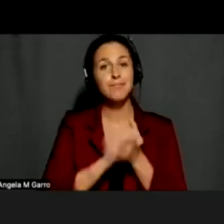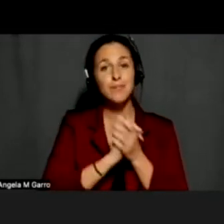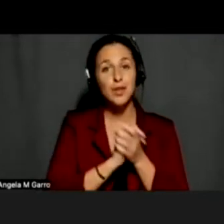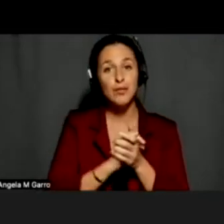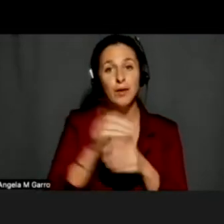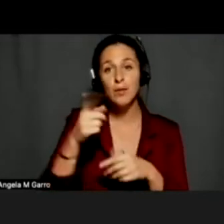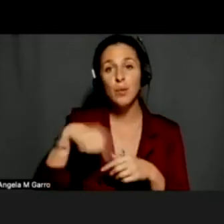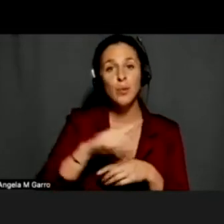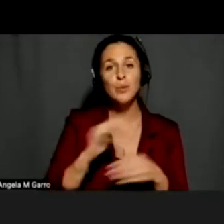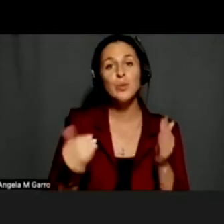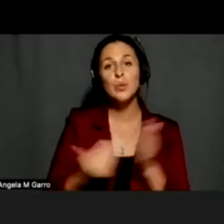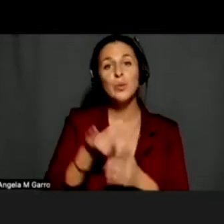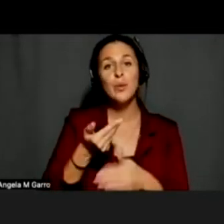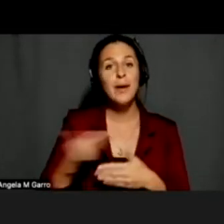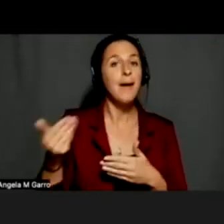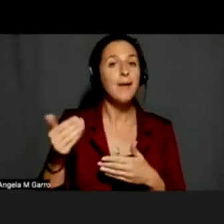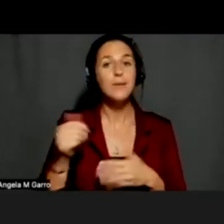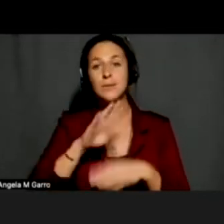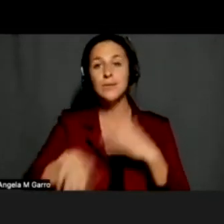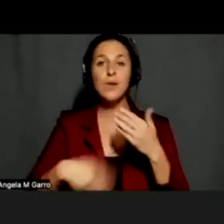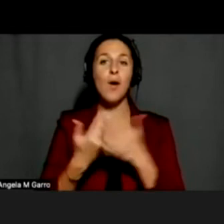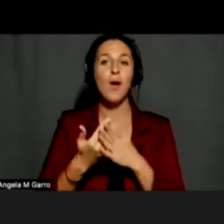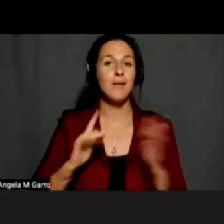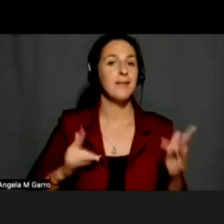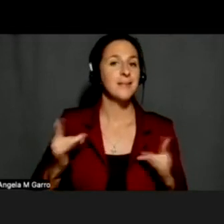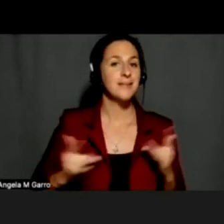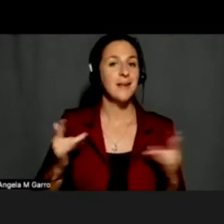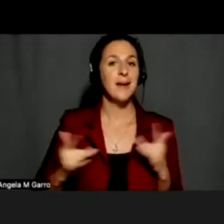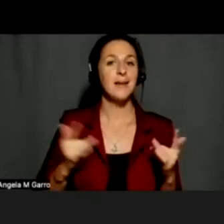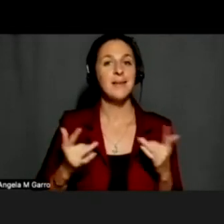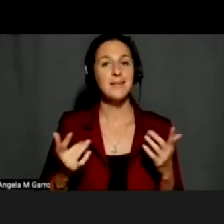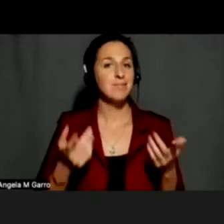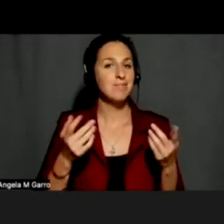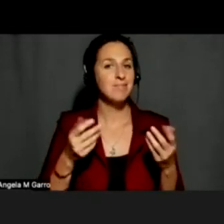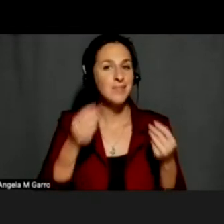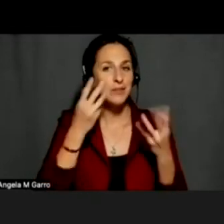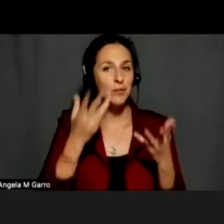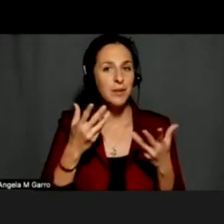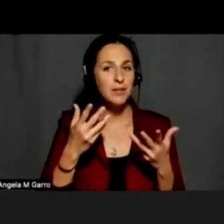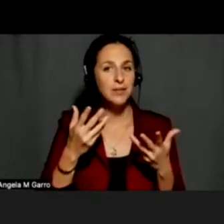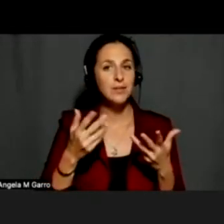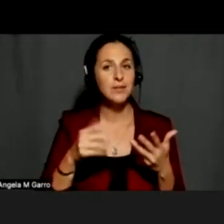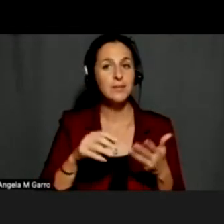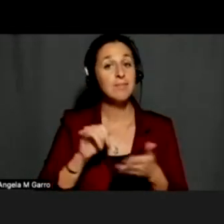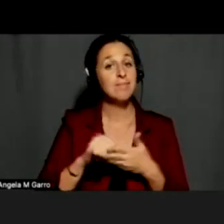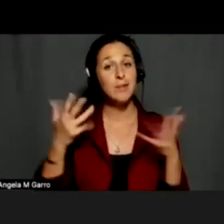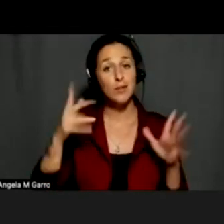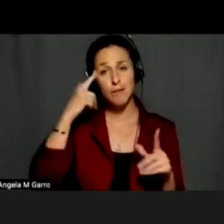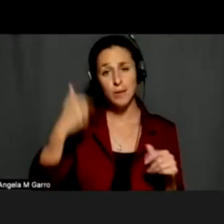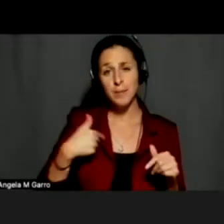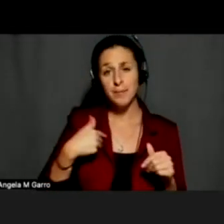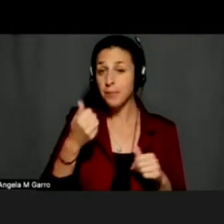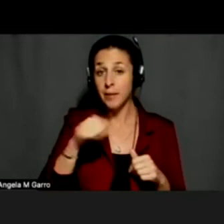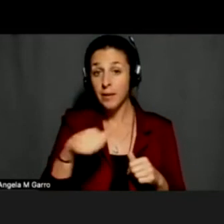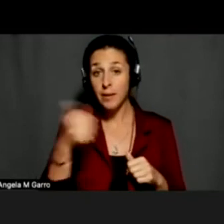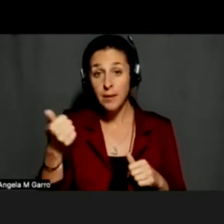new hires and all of the exciting news from tonight. So that is it from me. Anything else